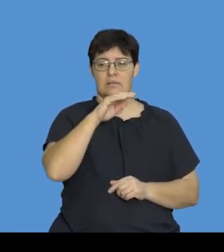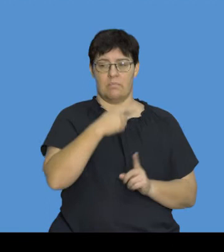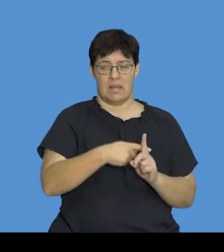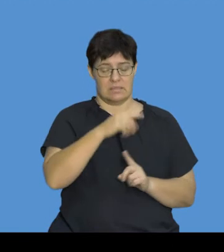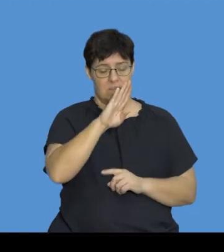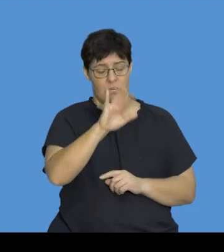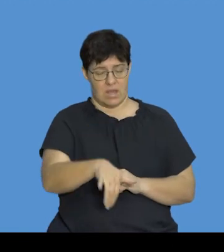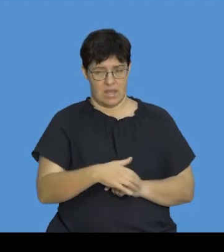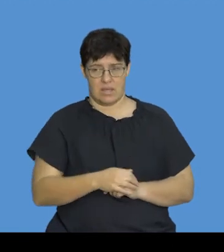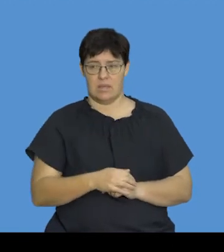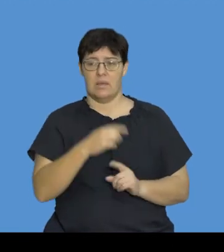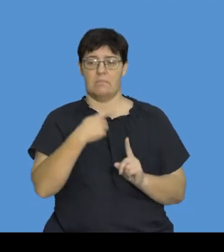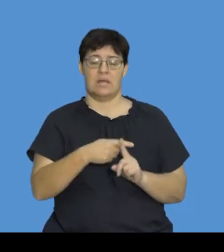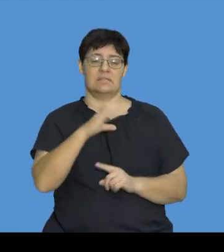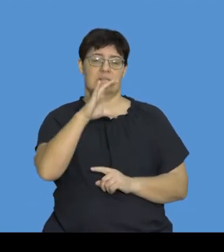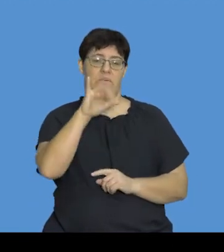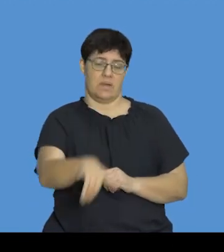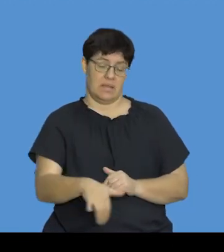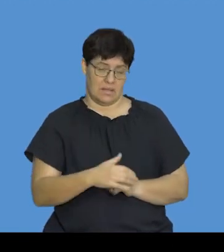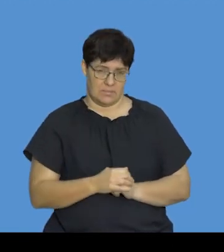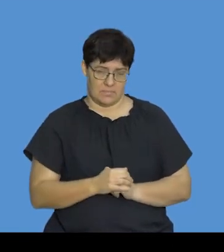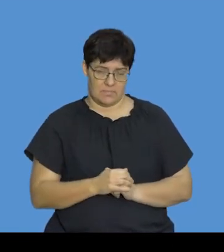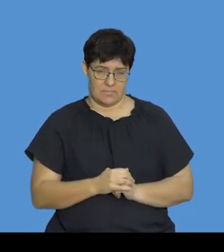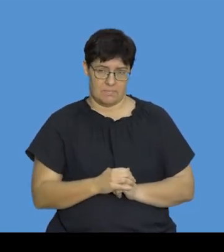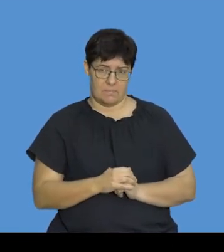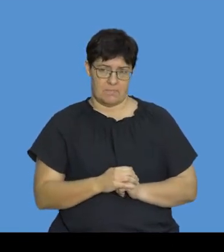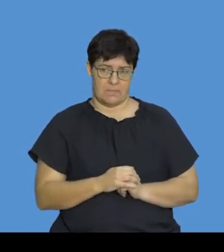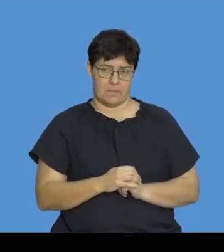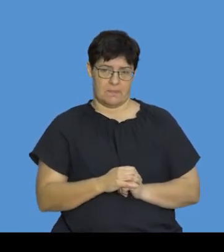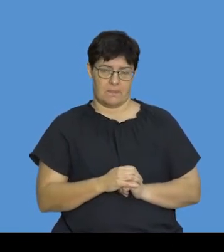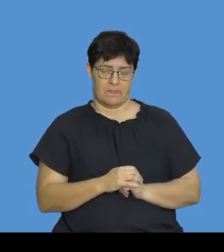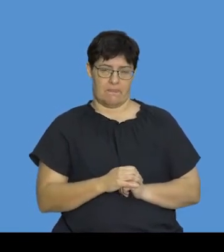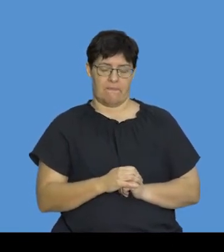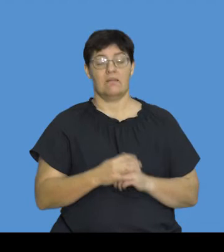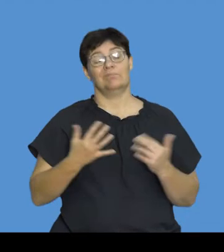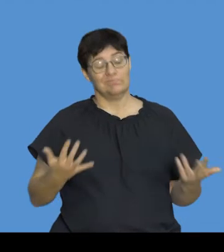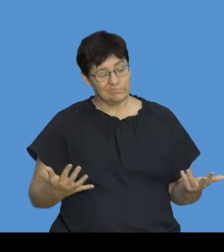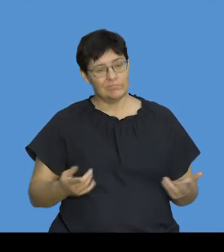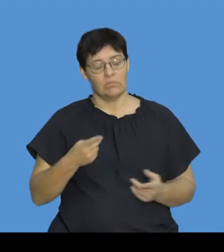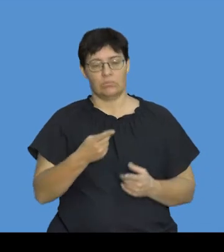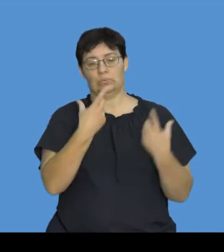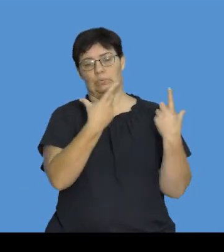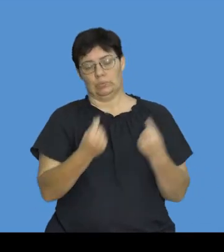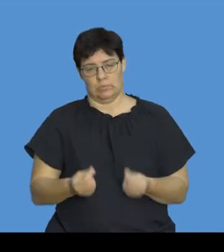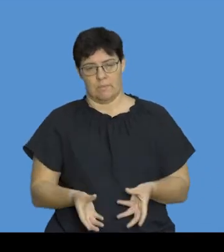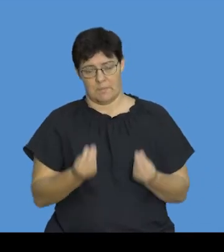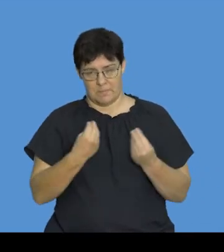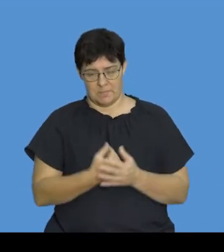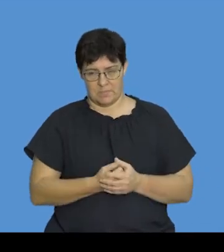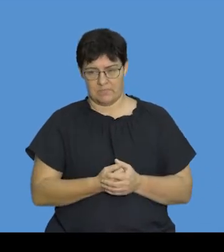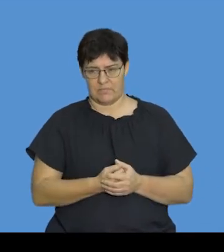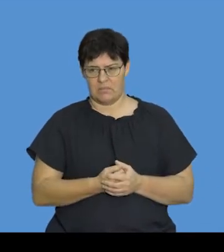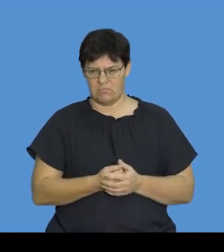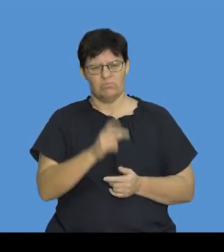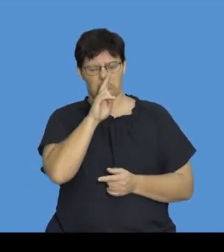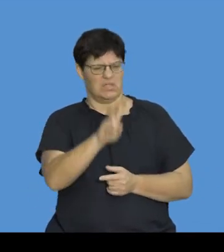becomes by, lastly, y by c becomes cy. So that's what you will then get. But you can really